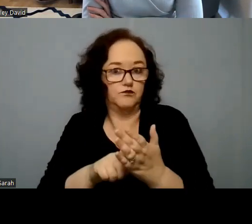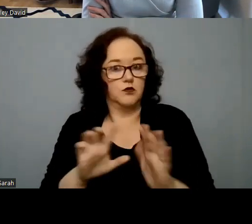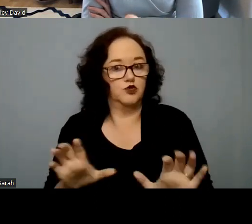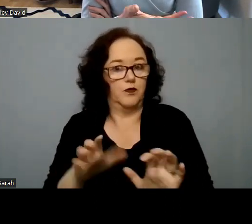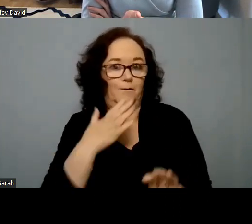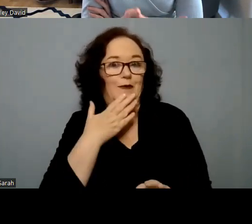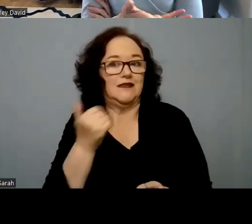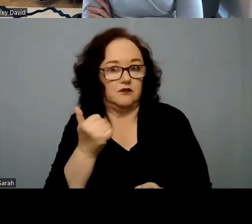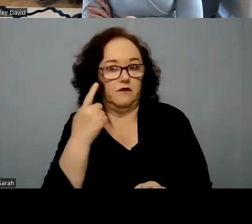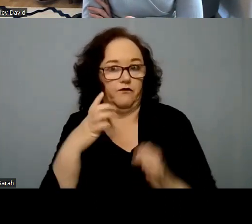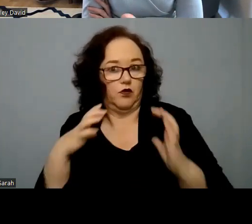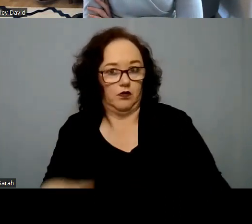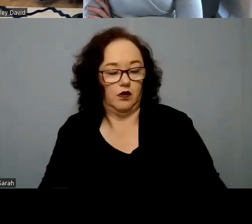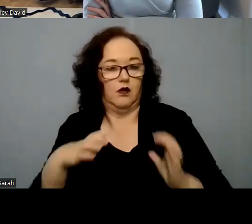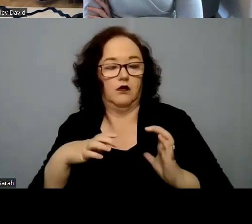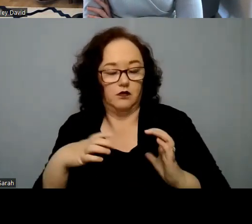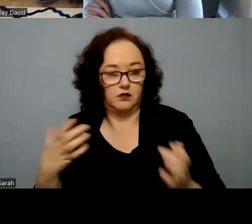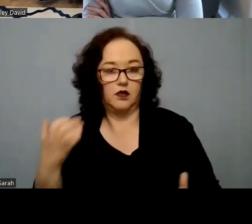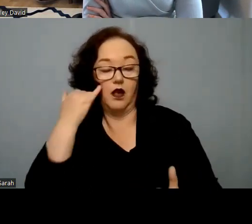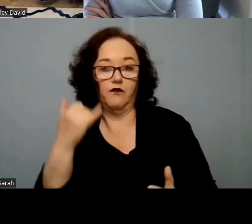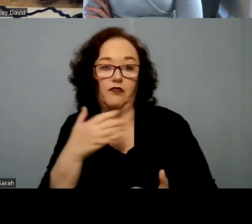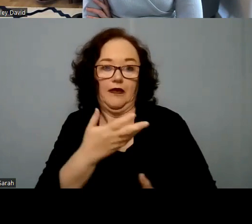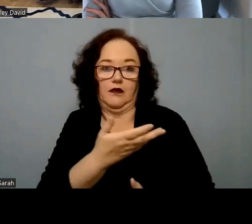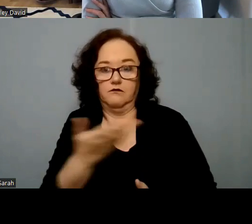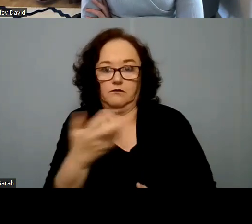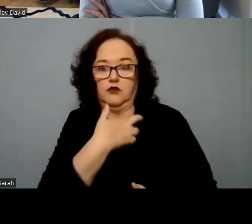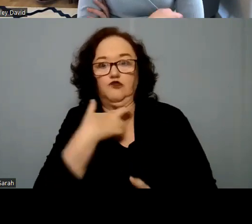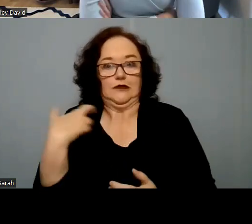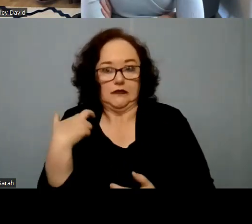have experienced or are at risk of experiencing a crisis.